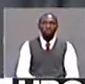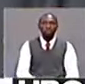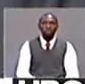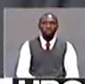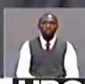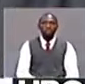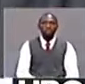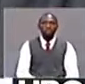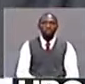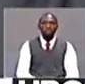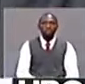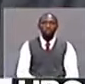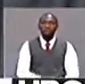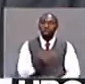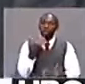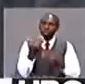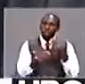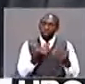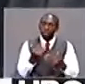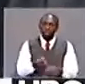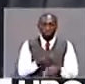I thank you, Right Honorable Speaker.